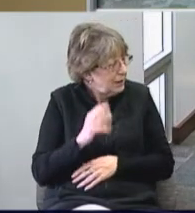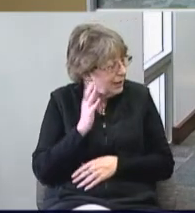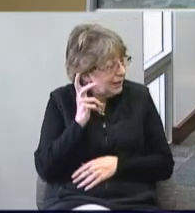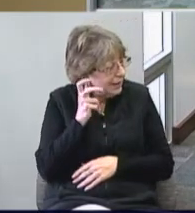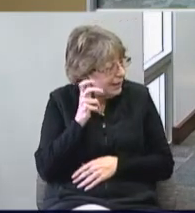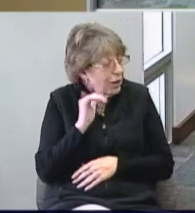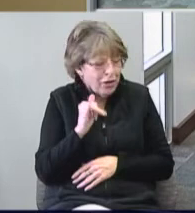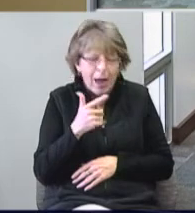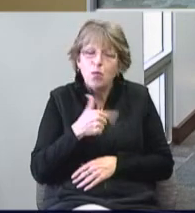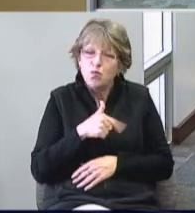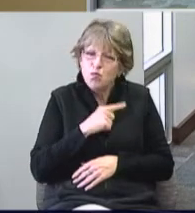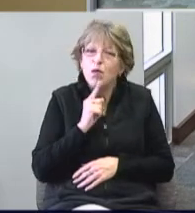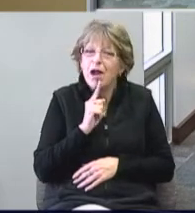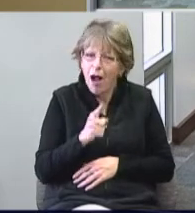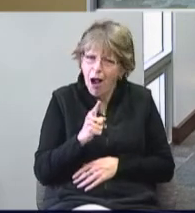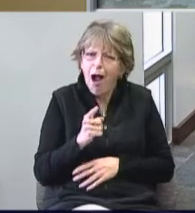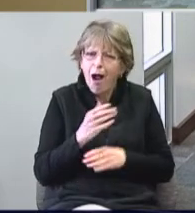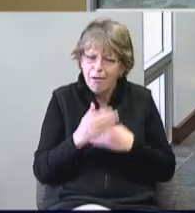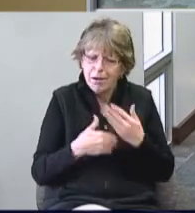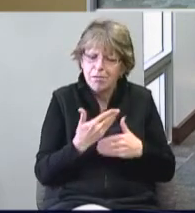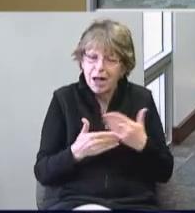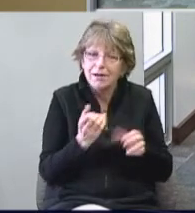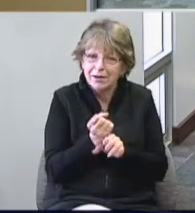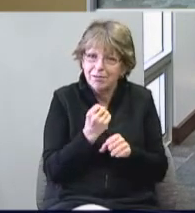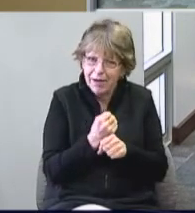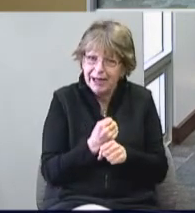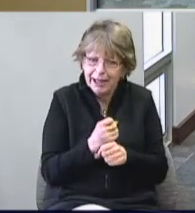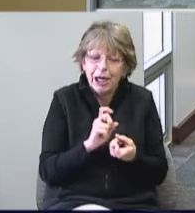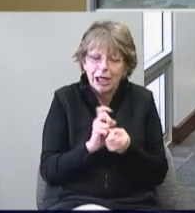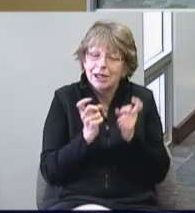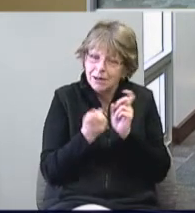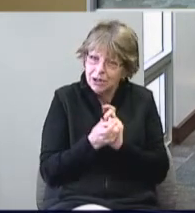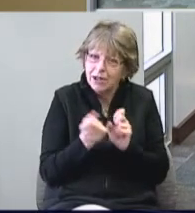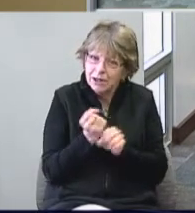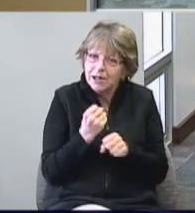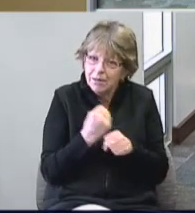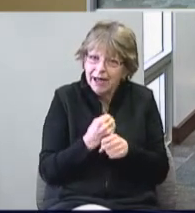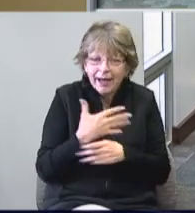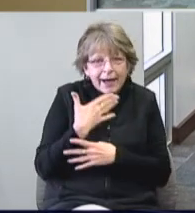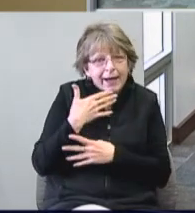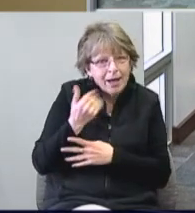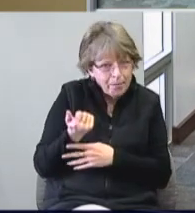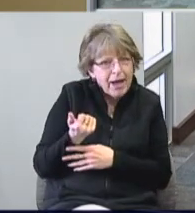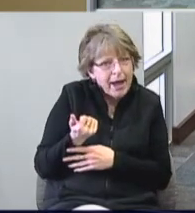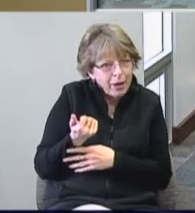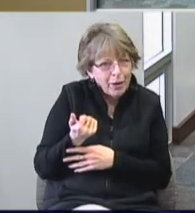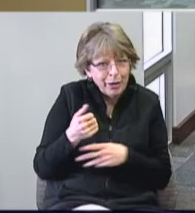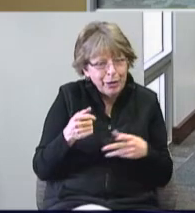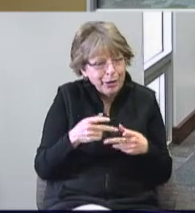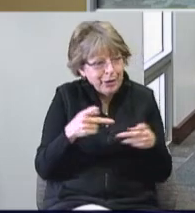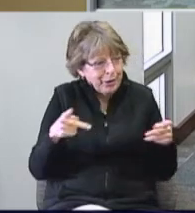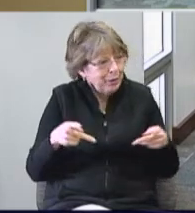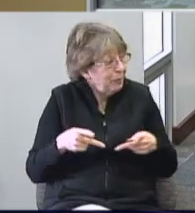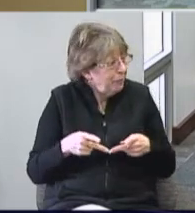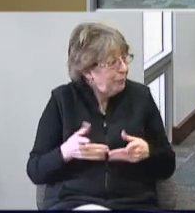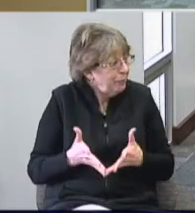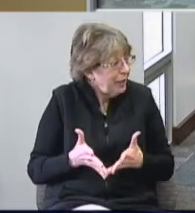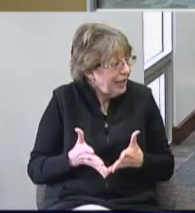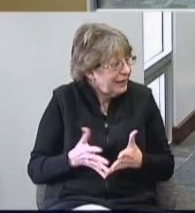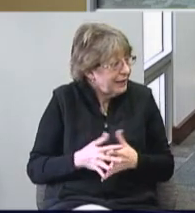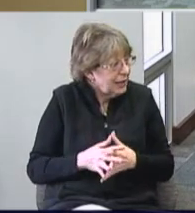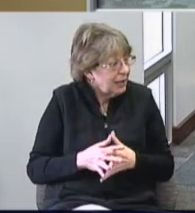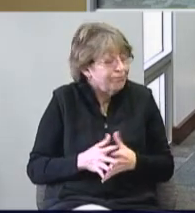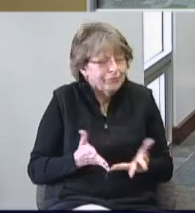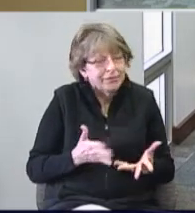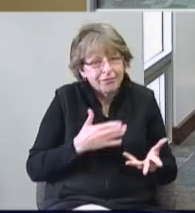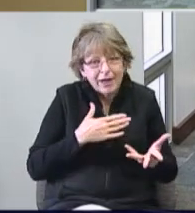the process of Yeah. making changes and making it a better Yeah. public utility, I guess. Yeah, that's, in